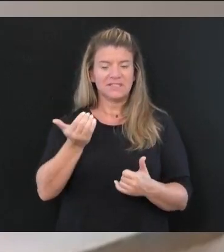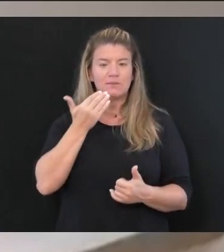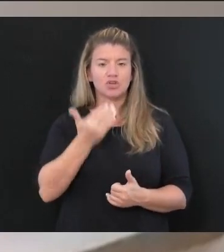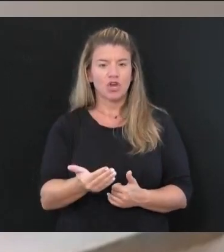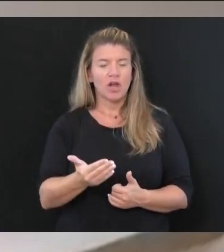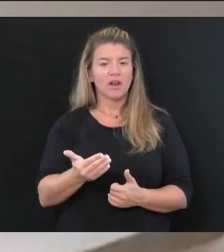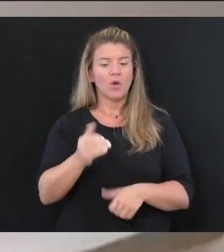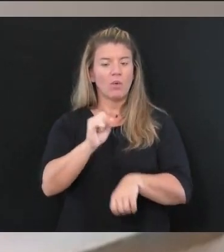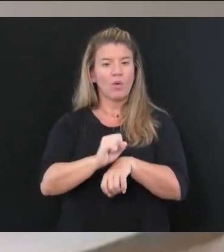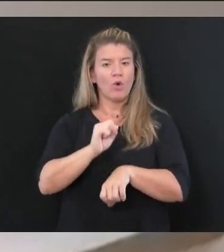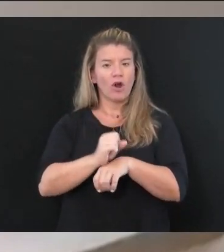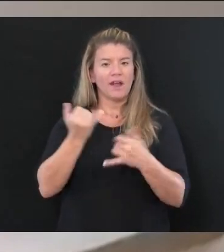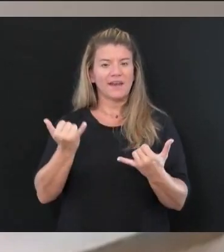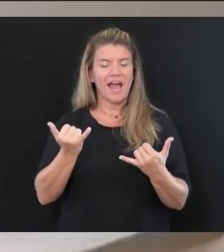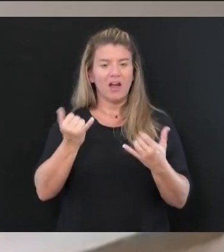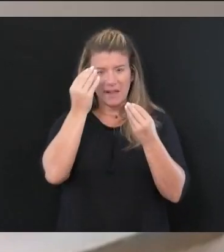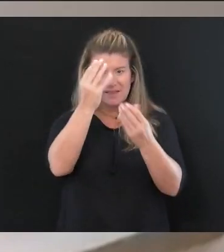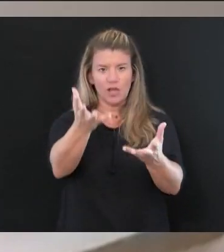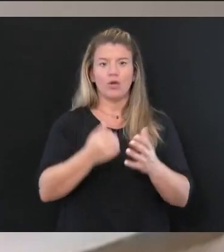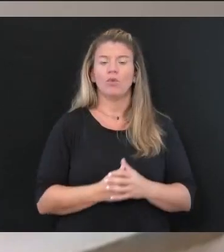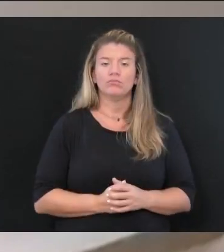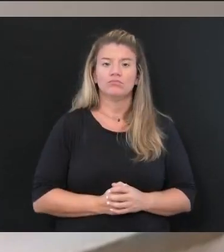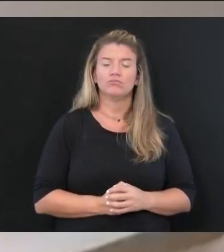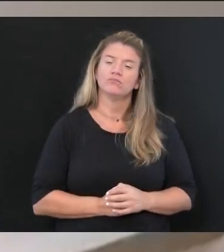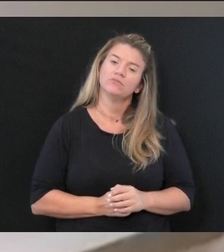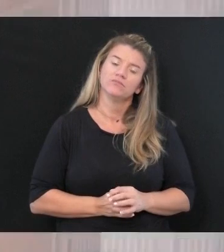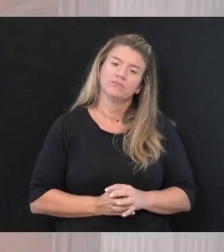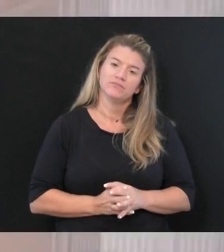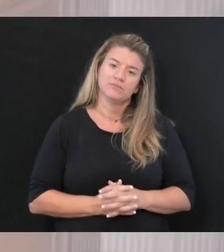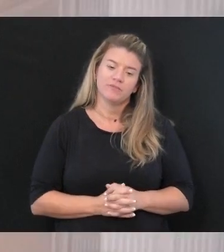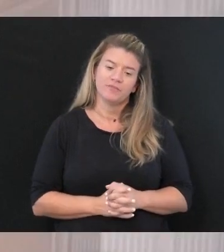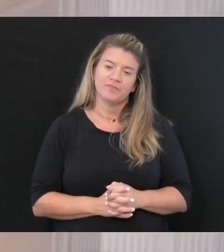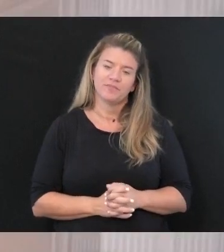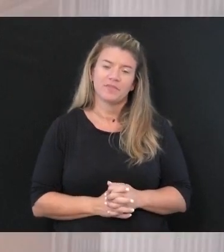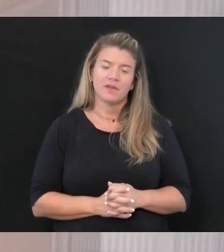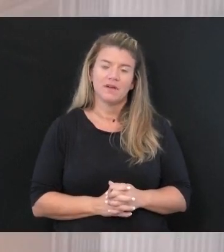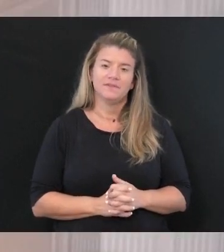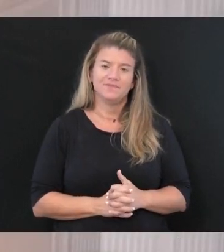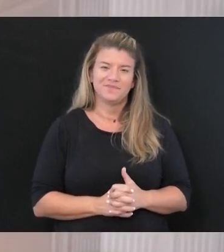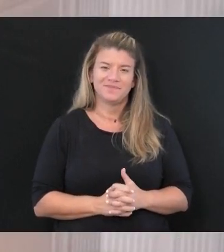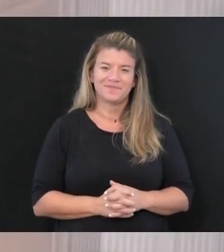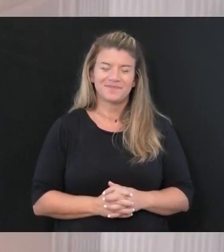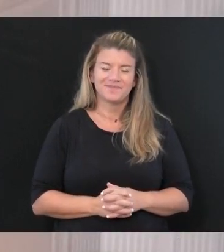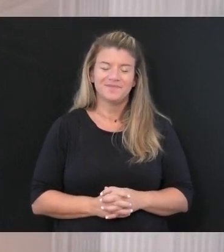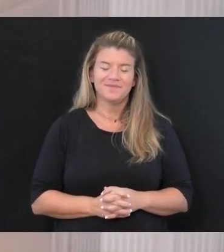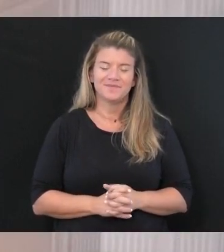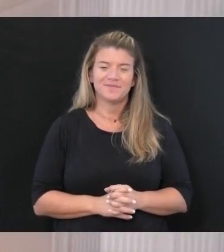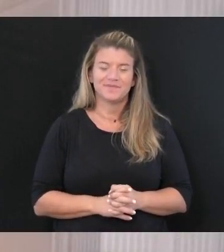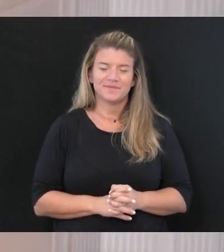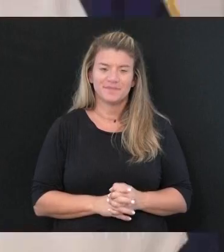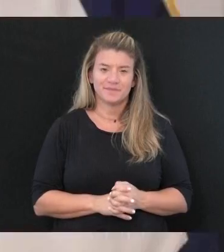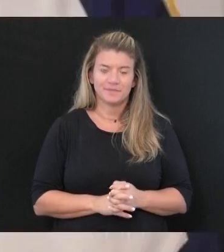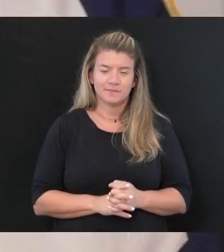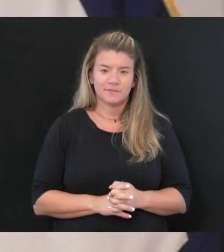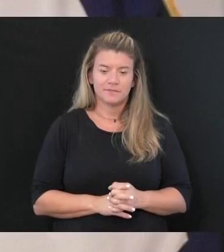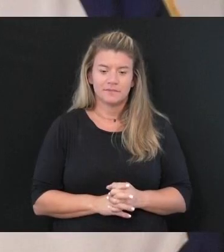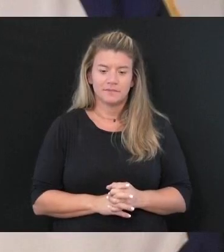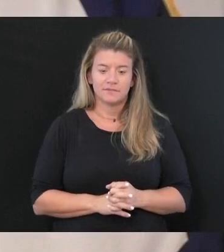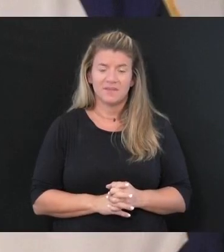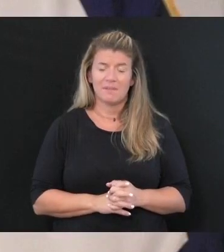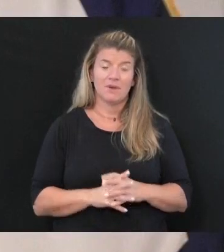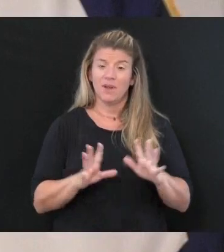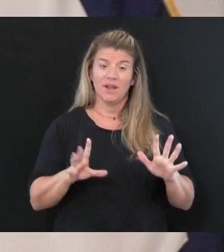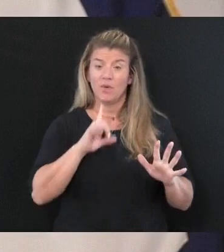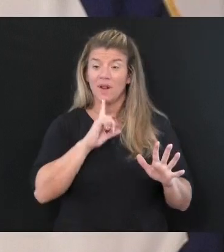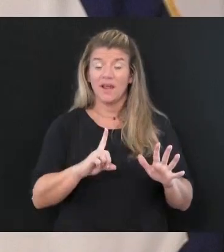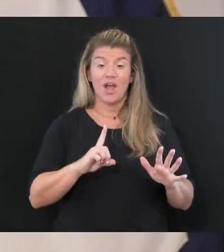let's present it to the public? Thank you. Okay, Brad, I'll try this. First and foremost, you know, we have had so